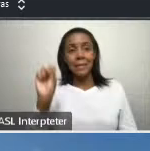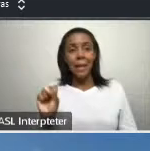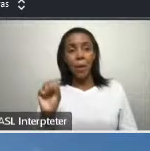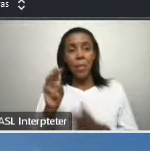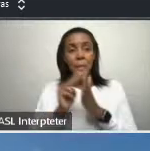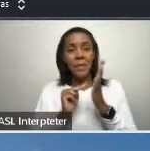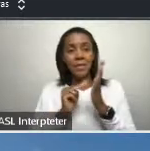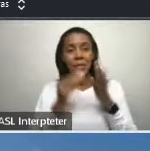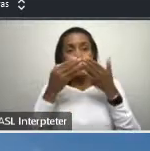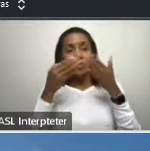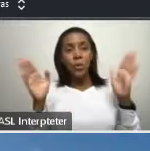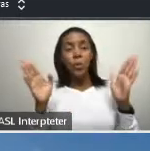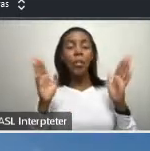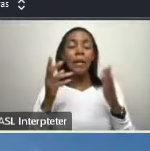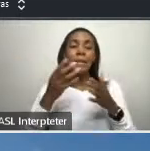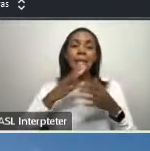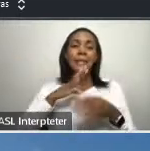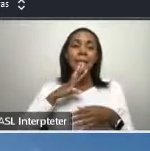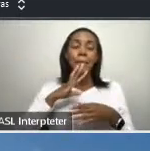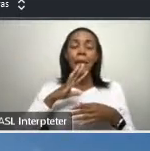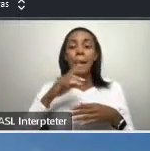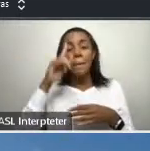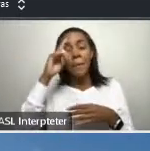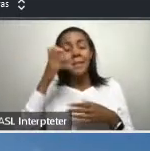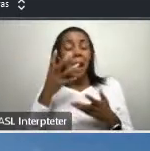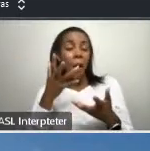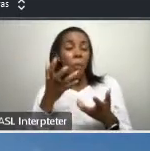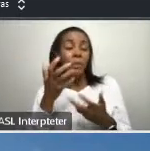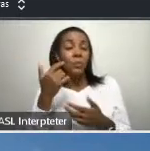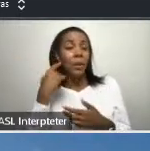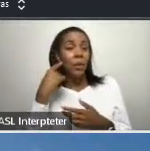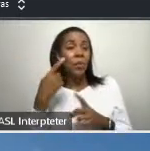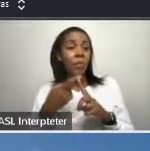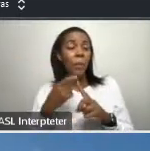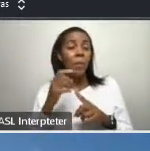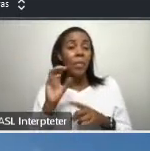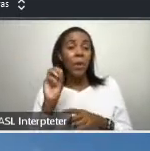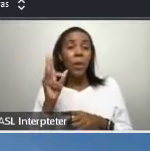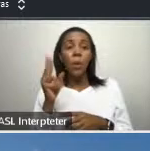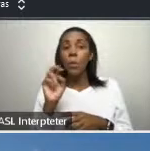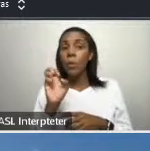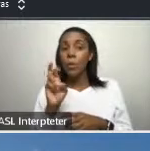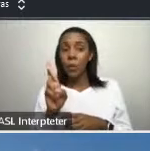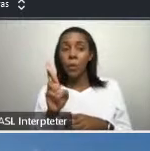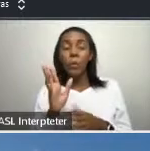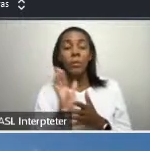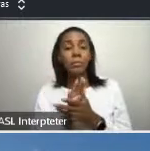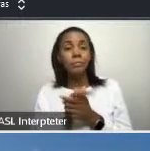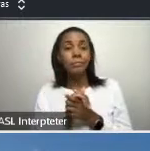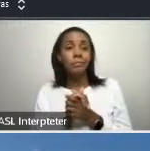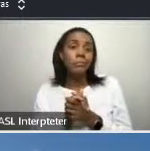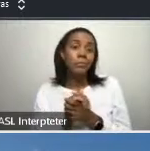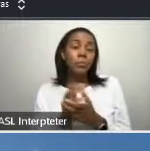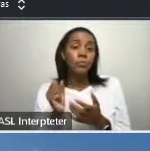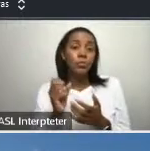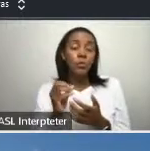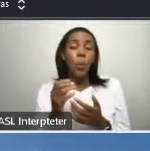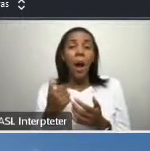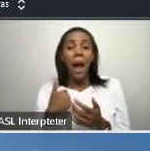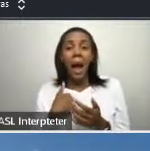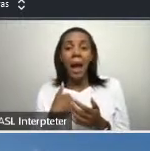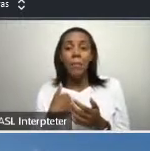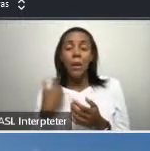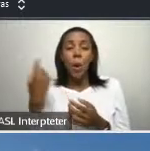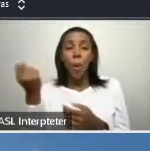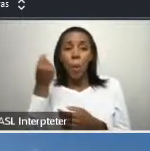generally speaking. So I would love to just hear from the owner. So with that being said, I'm going to move to hold